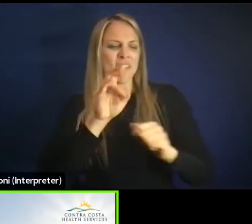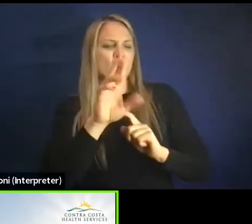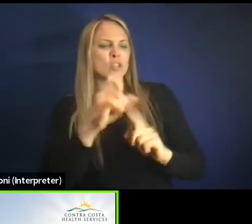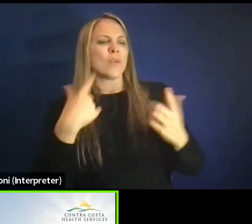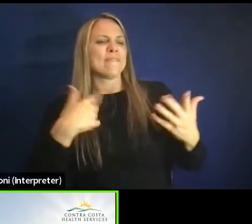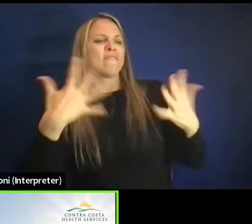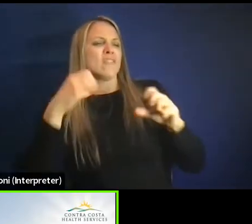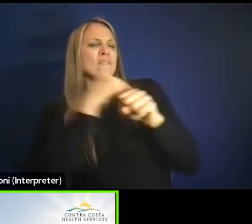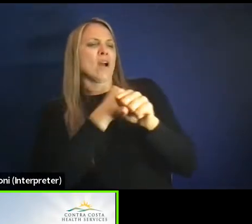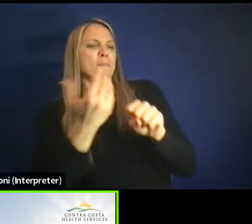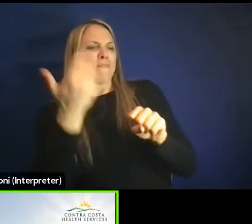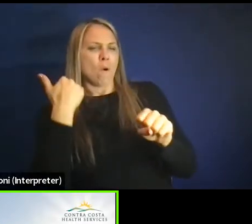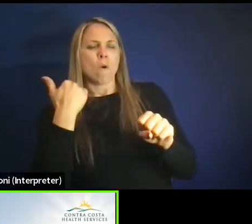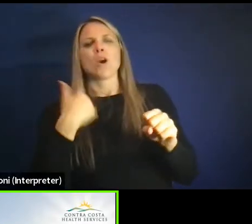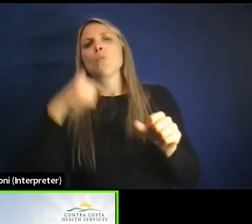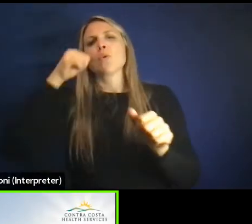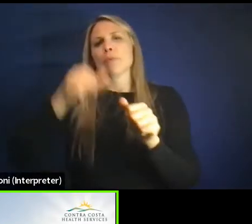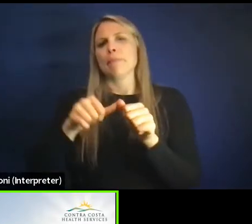those